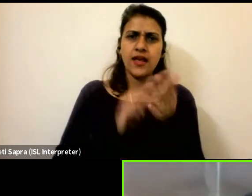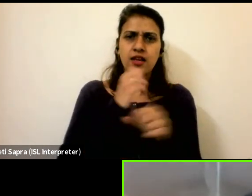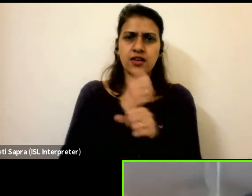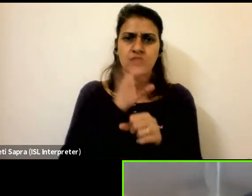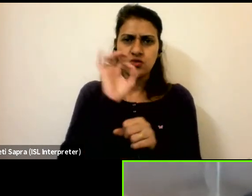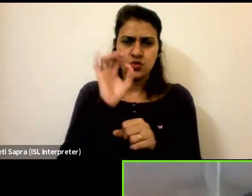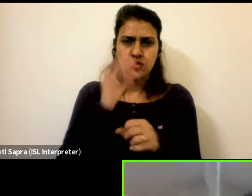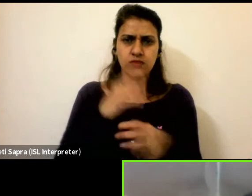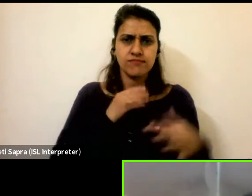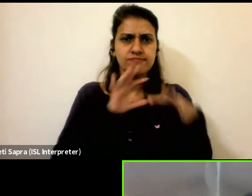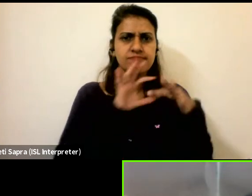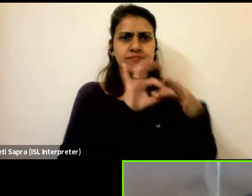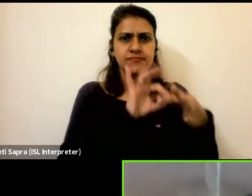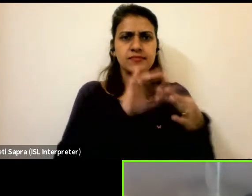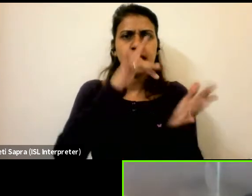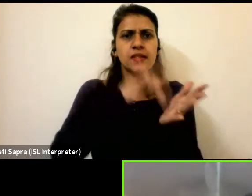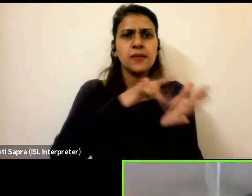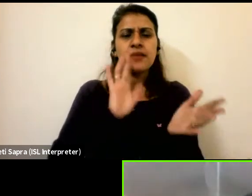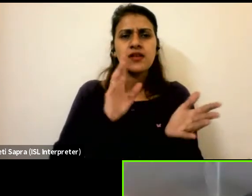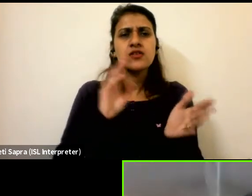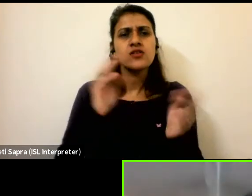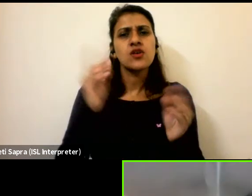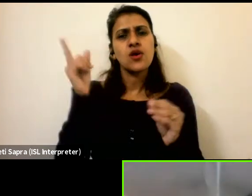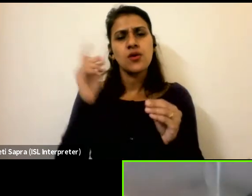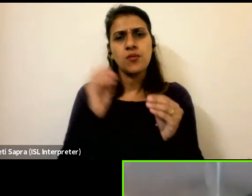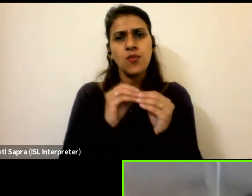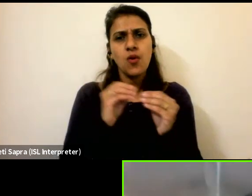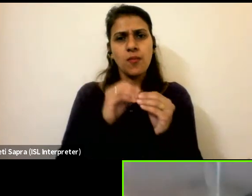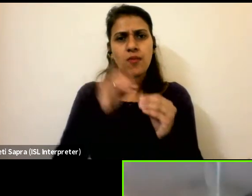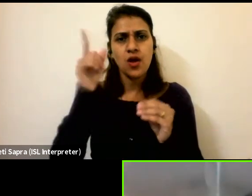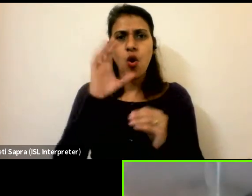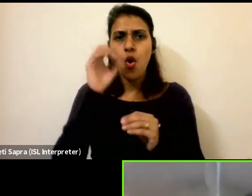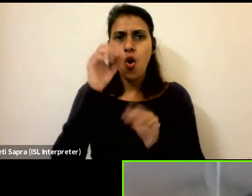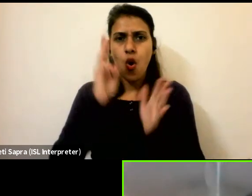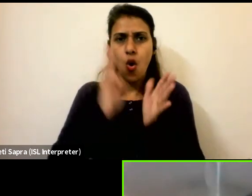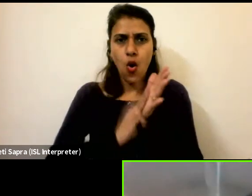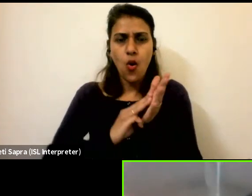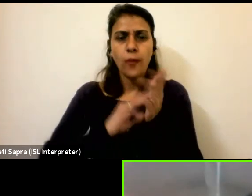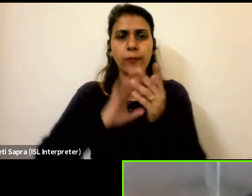in Mumbai called Home Creations, where they have these